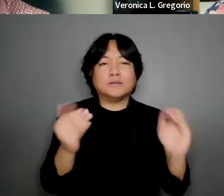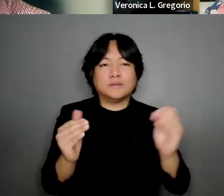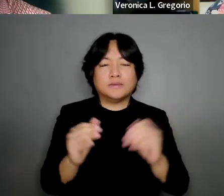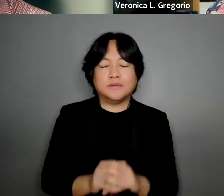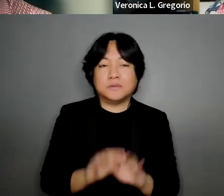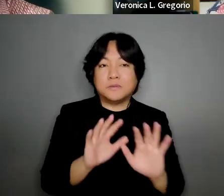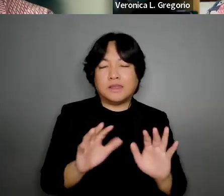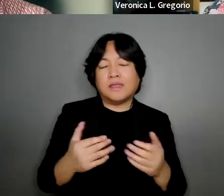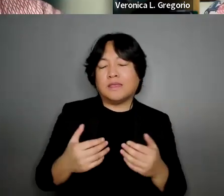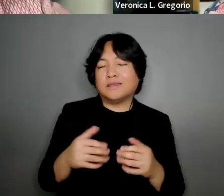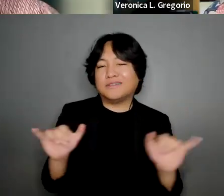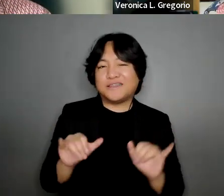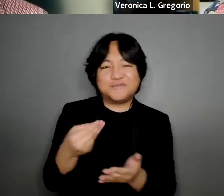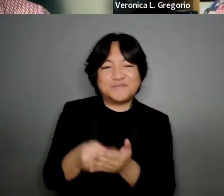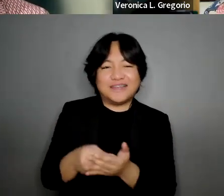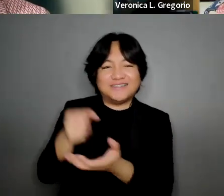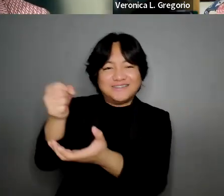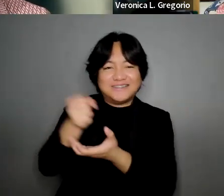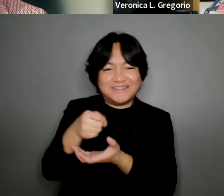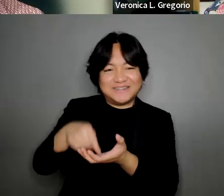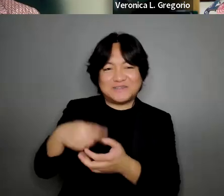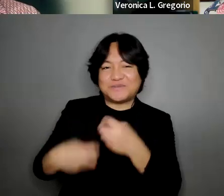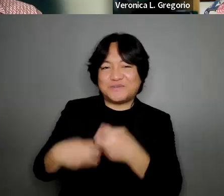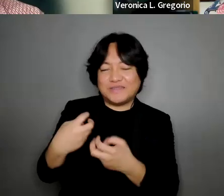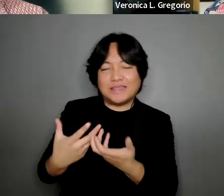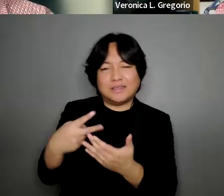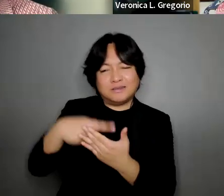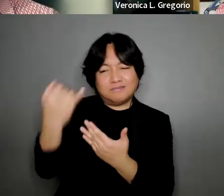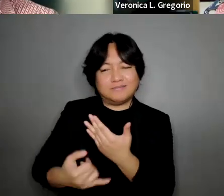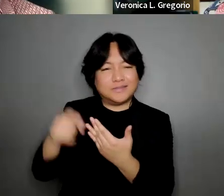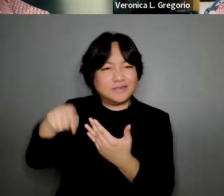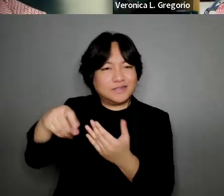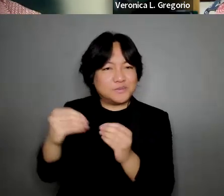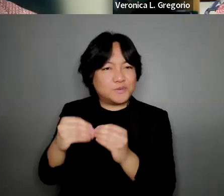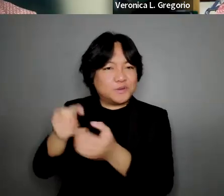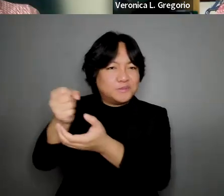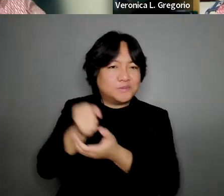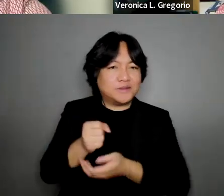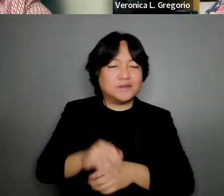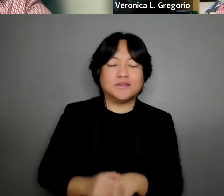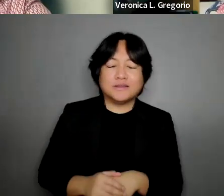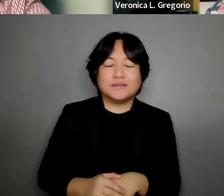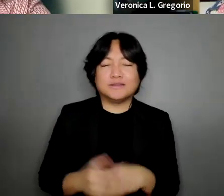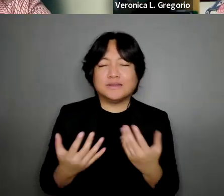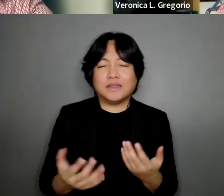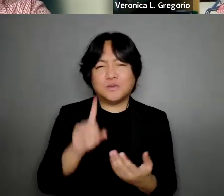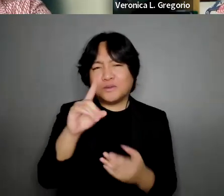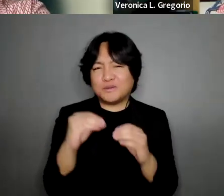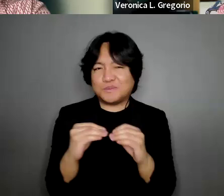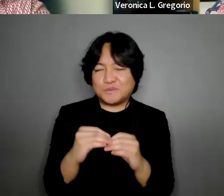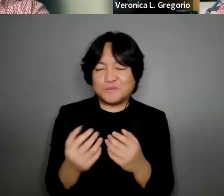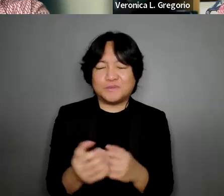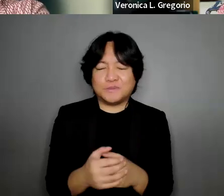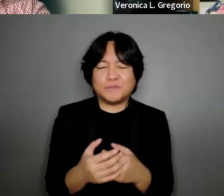fun, time, no, is very essential for projects like this. So yeah, and I think one more thing,